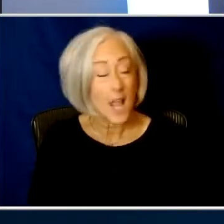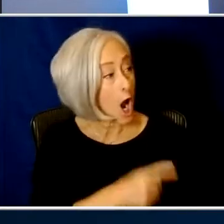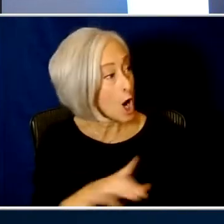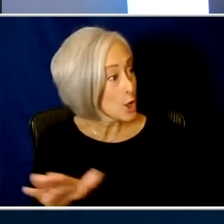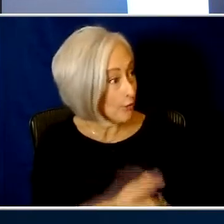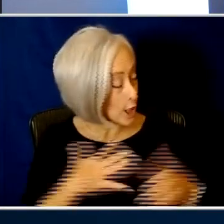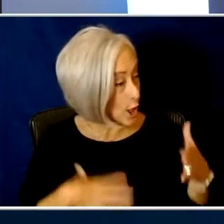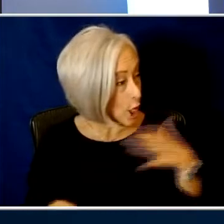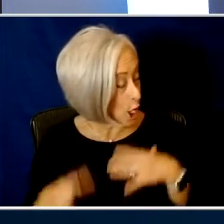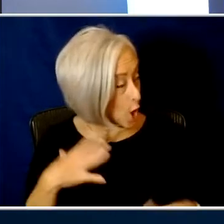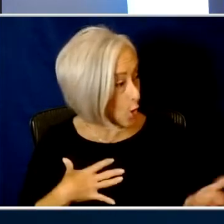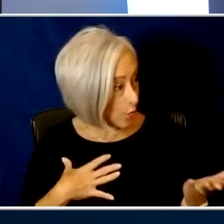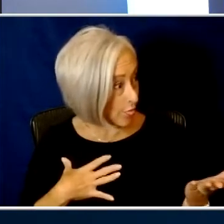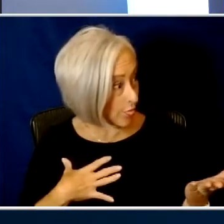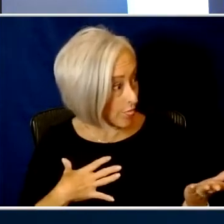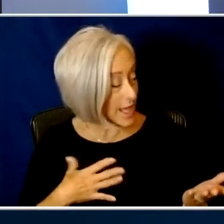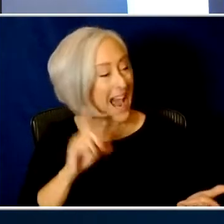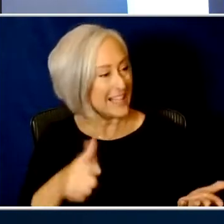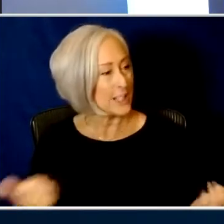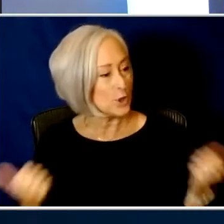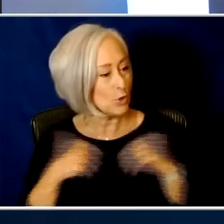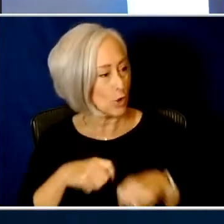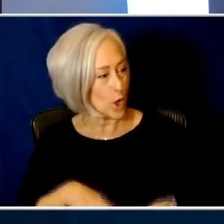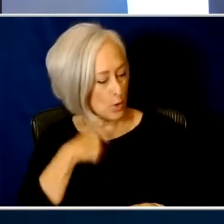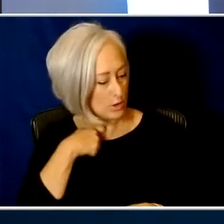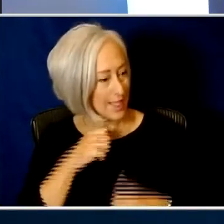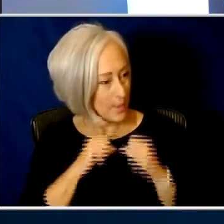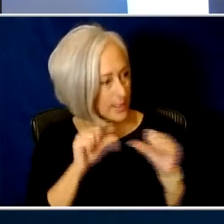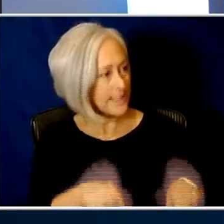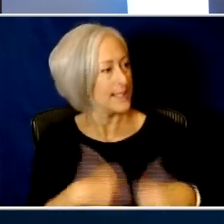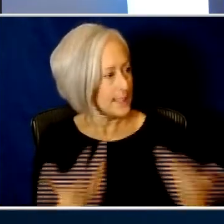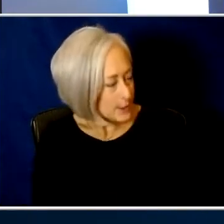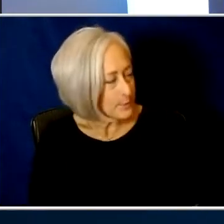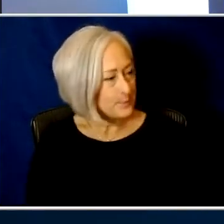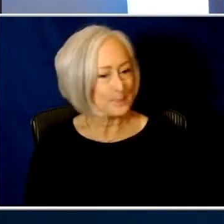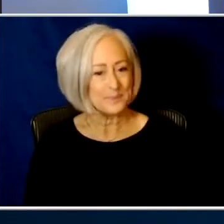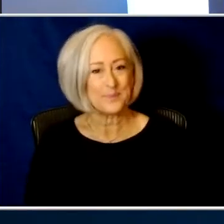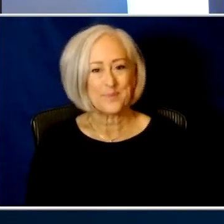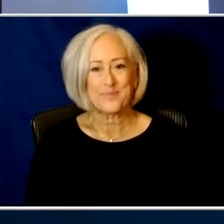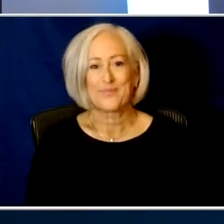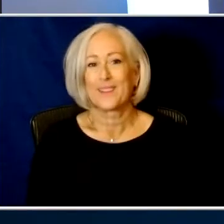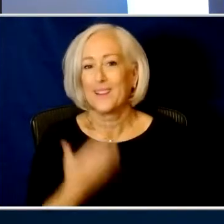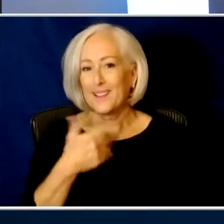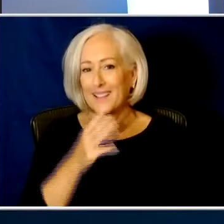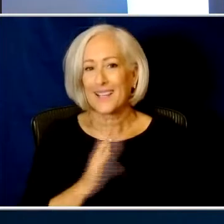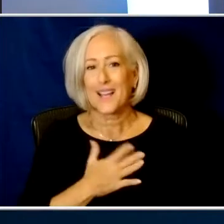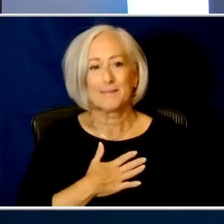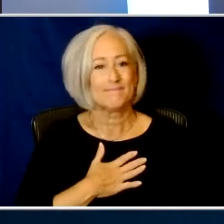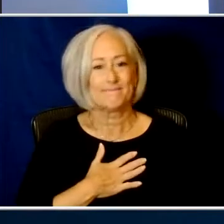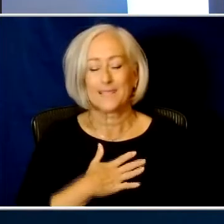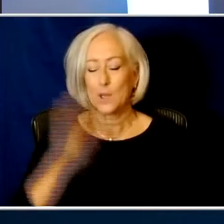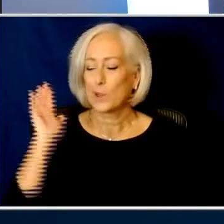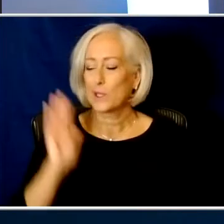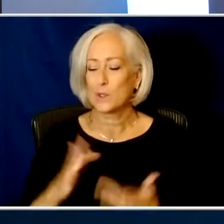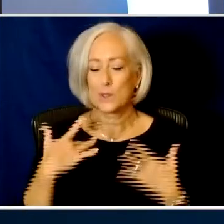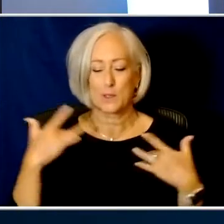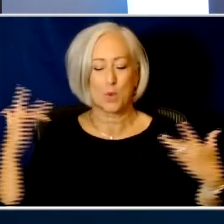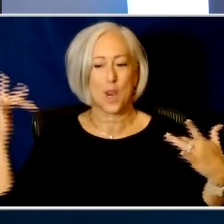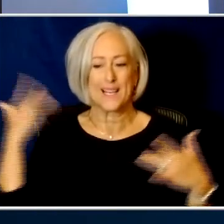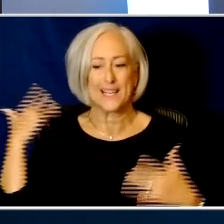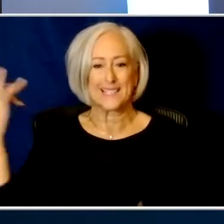brightness in the room. Turn the lights off. Let's go, people. Get this thing done. I got a fall risk, I got a white tank top